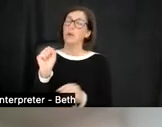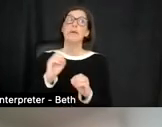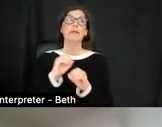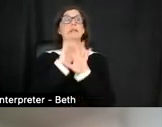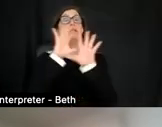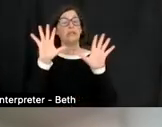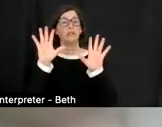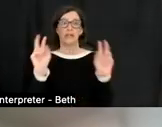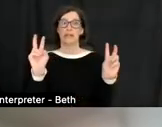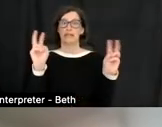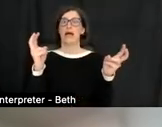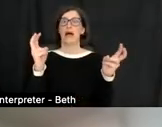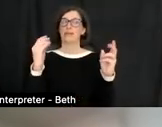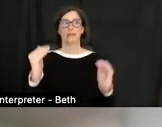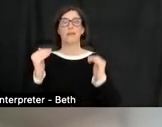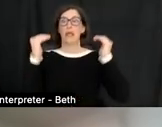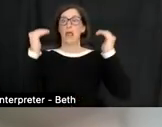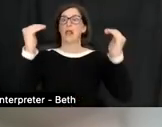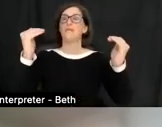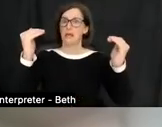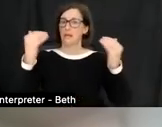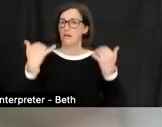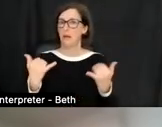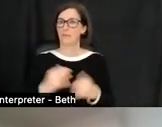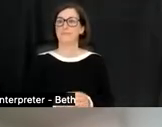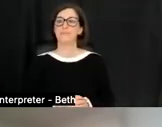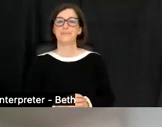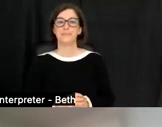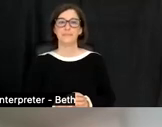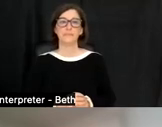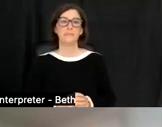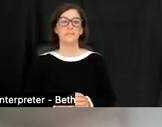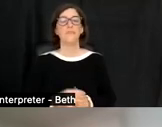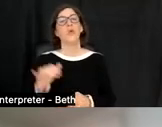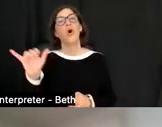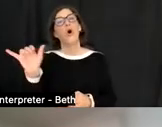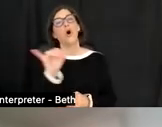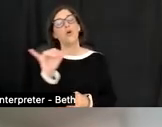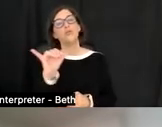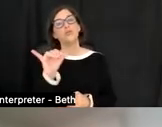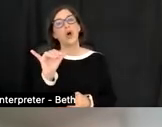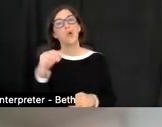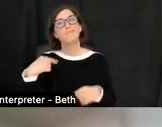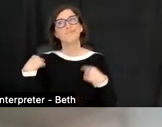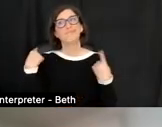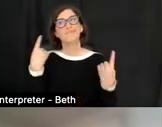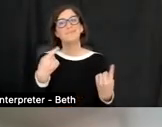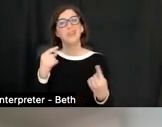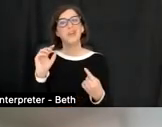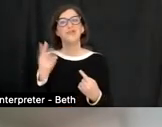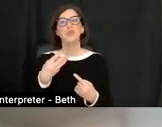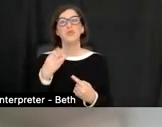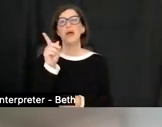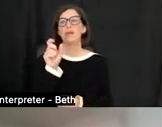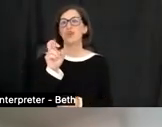the topics have been elevated at this point. There also have been several